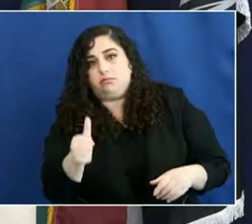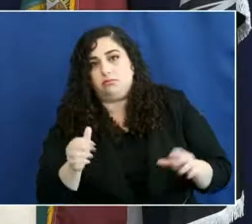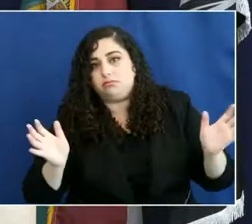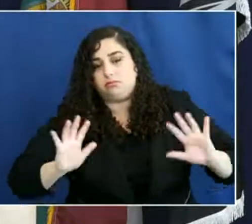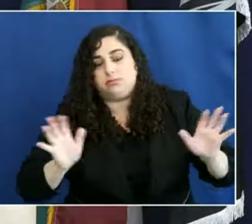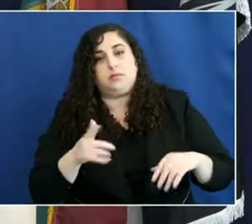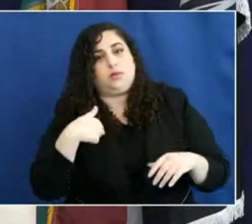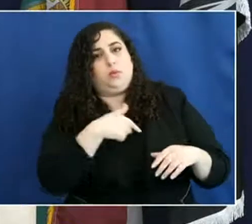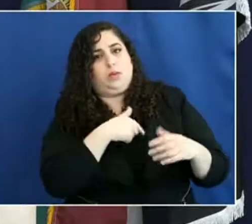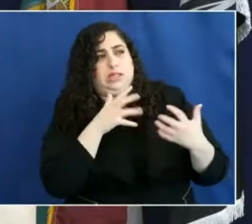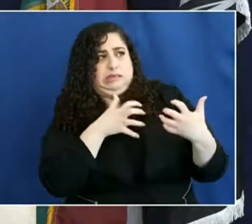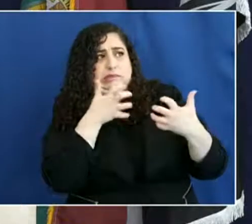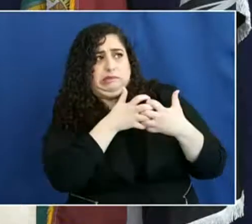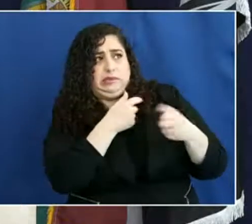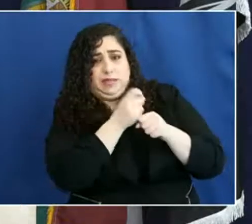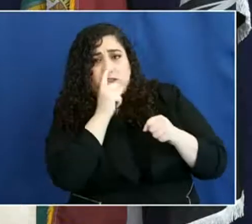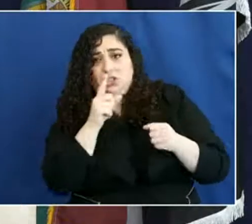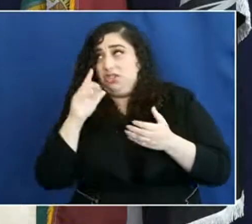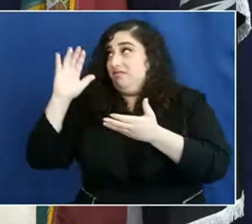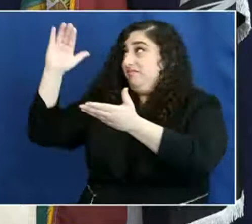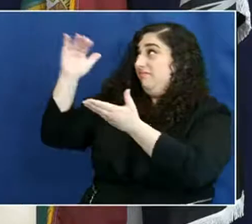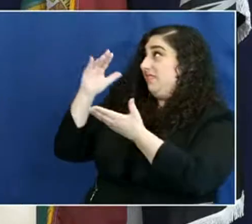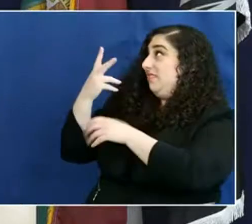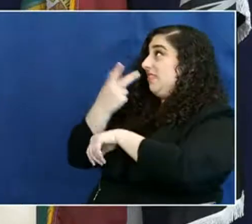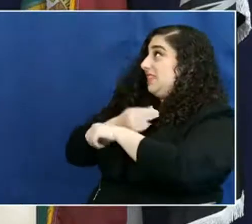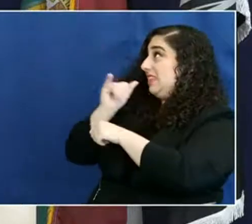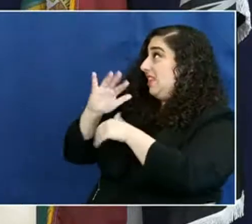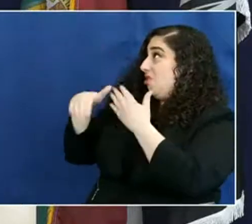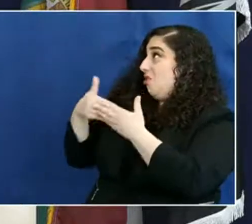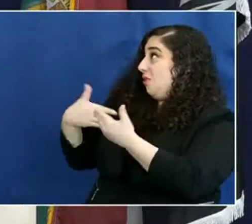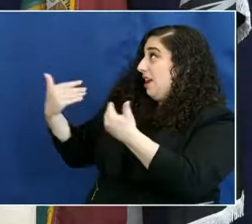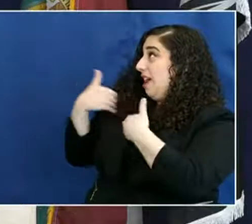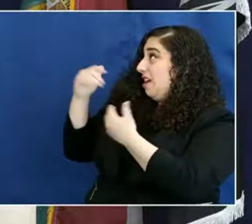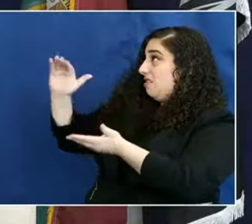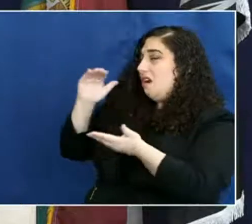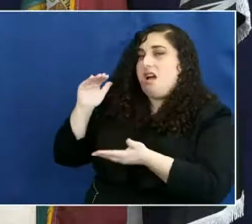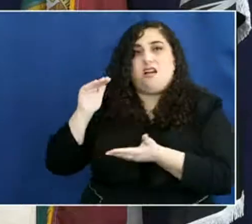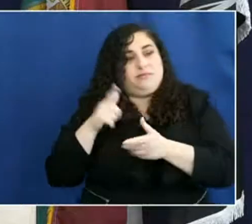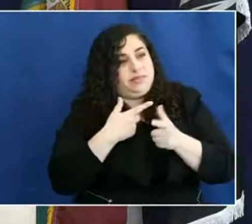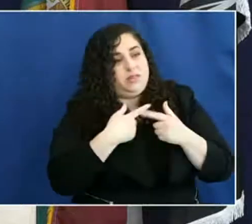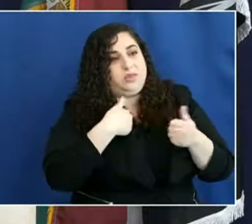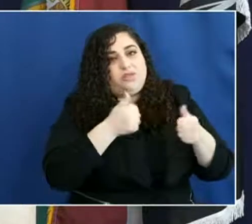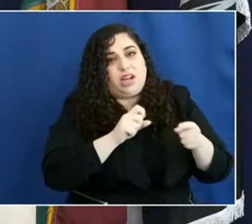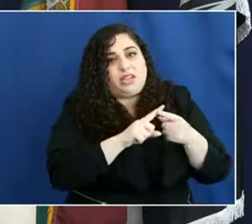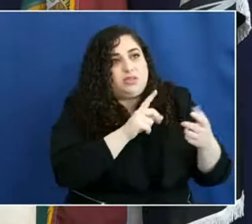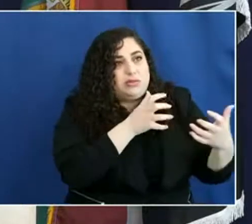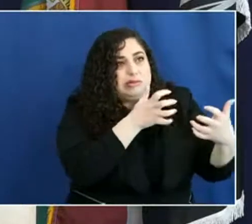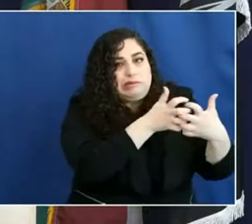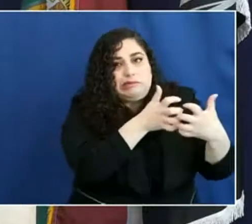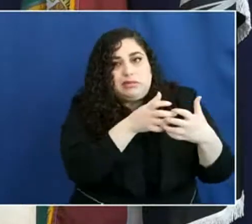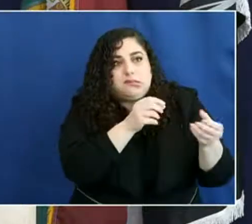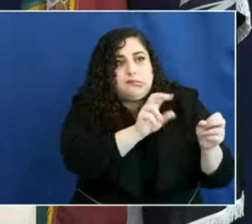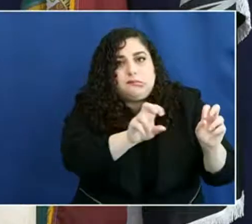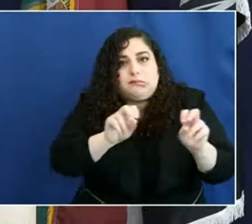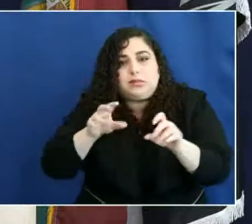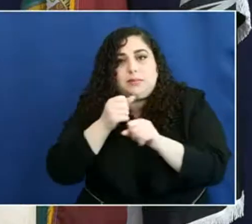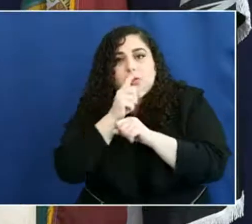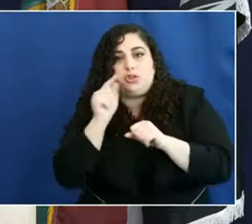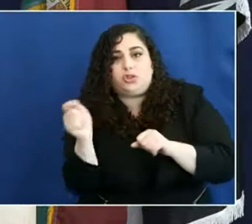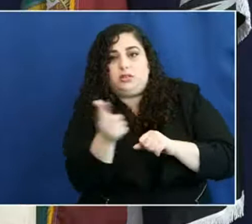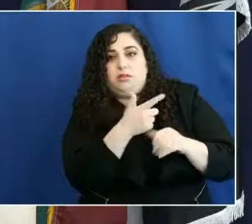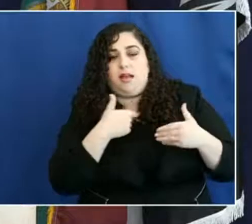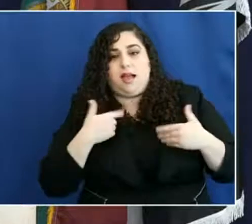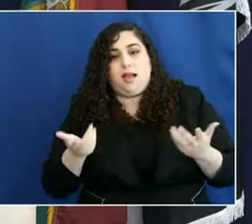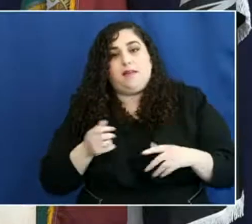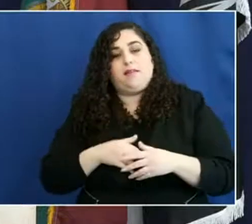some homebound folks who may not be seniors but are homebound. And so we're doing that. And then we're also ramping up for those that are not homebound